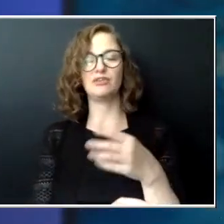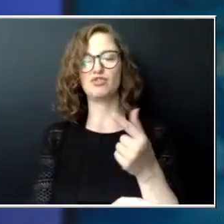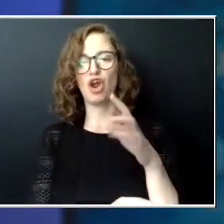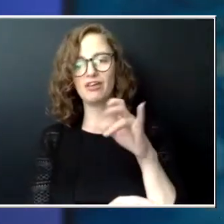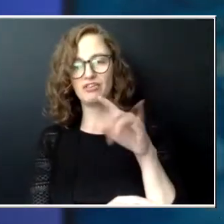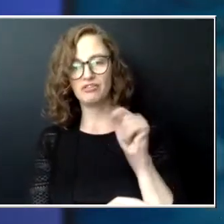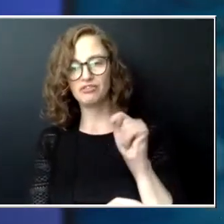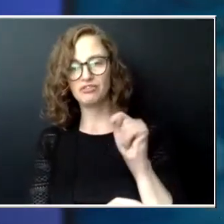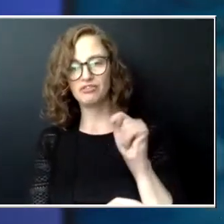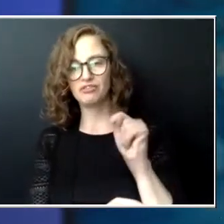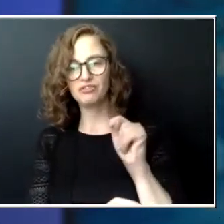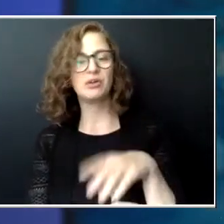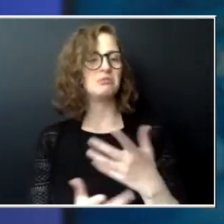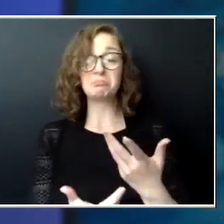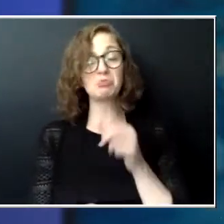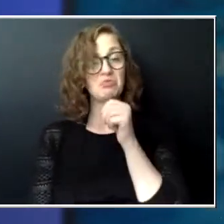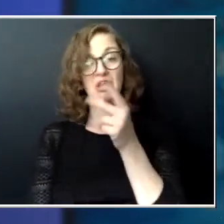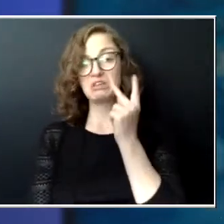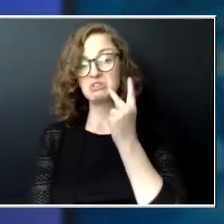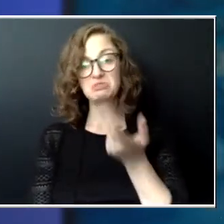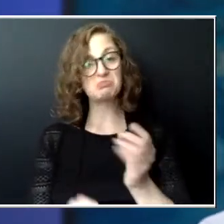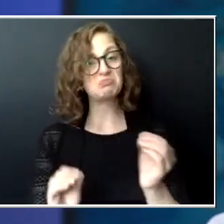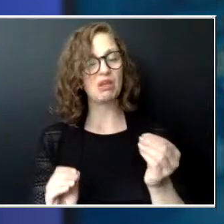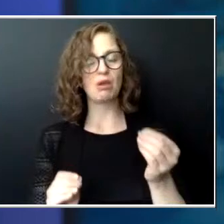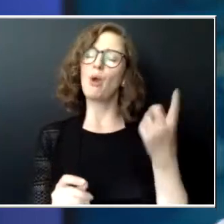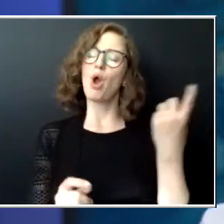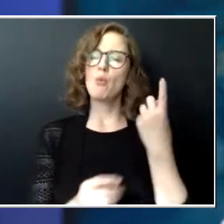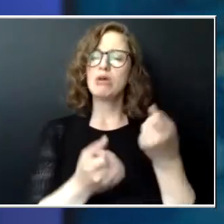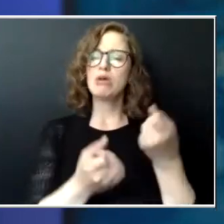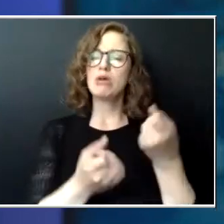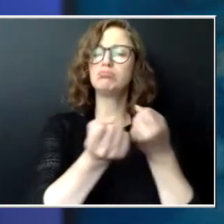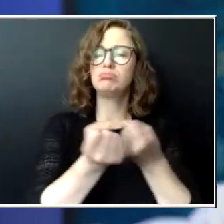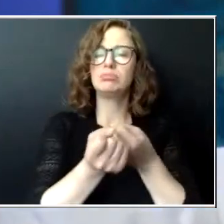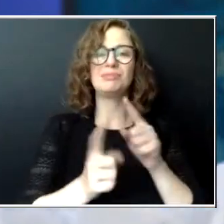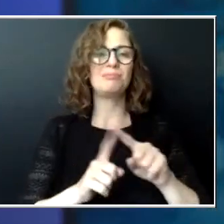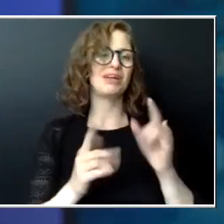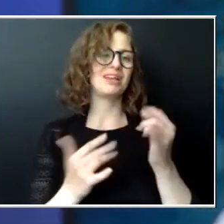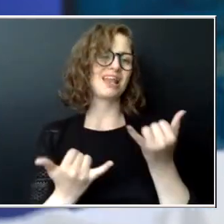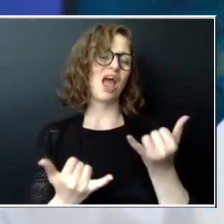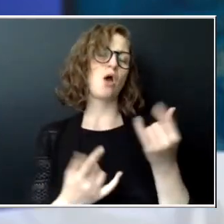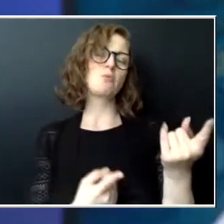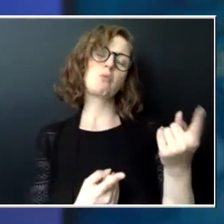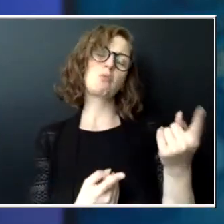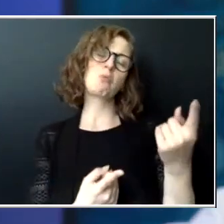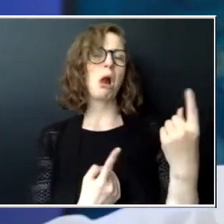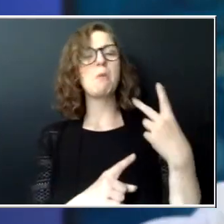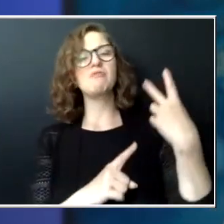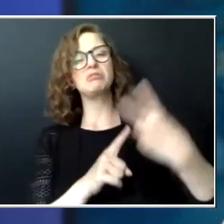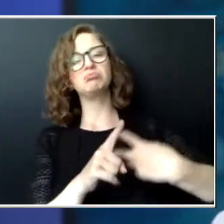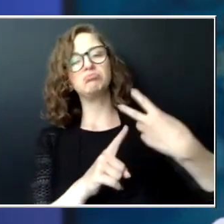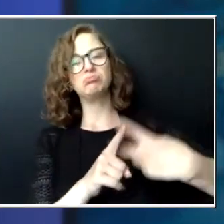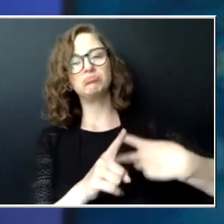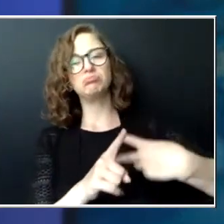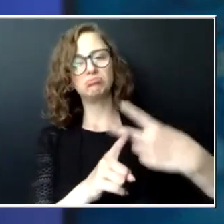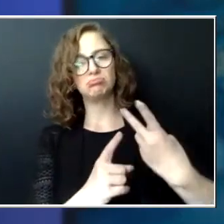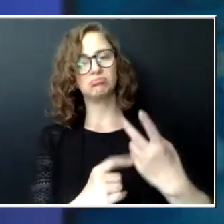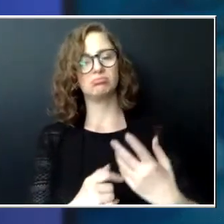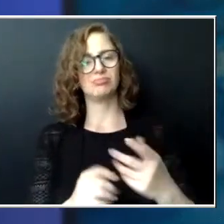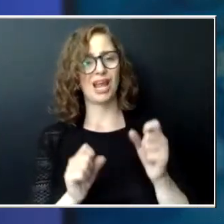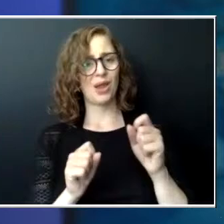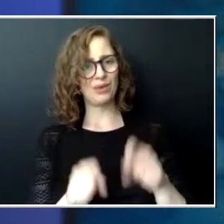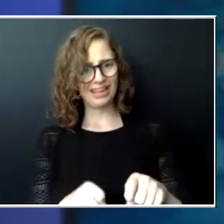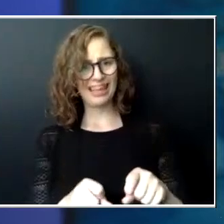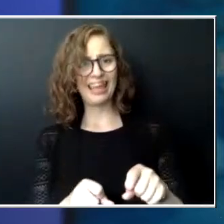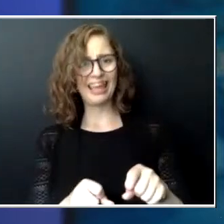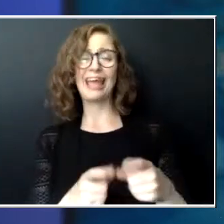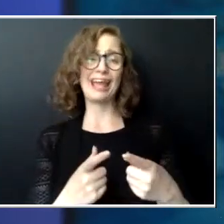but otherwise we sort of now at every 2-monthly visit, like, scheduled, and we can even like move that out depending on how things are